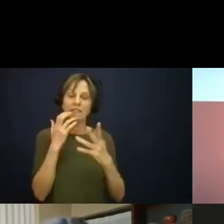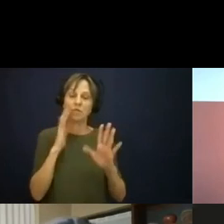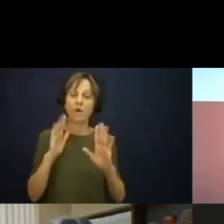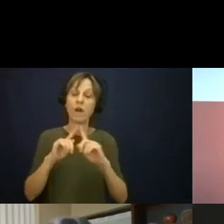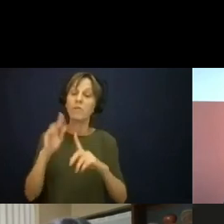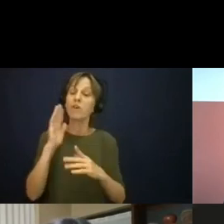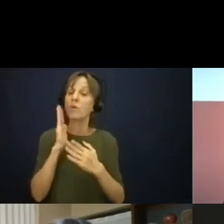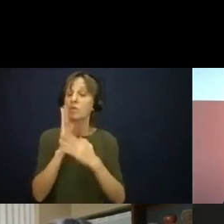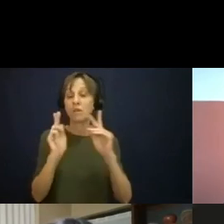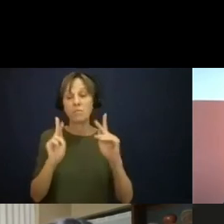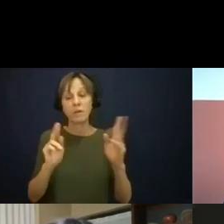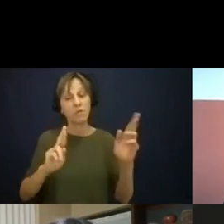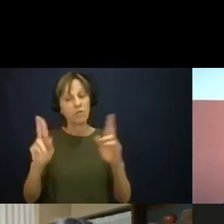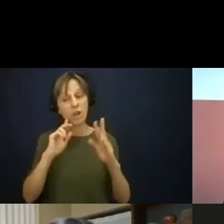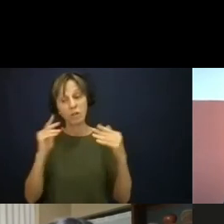take that leap of faith.